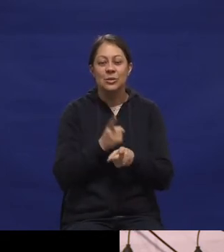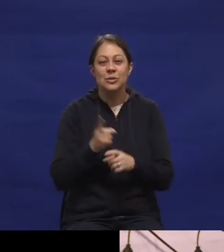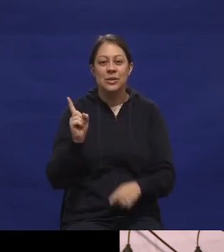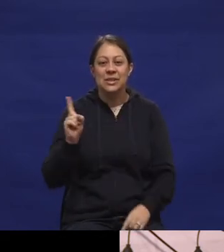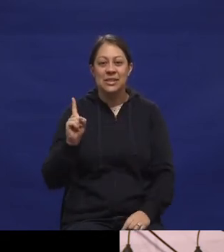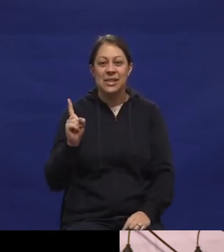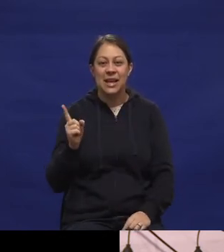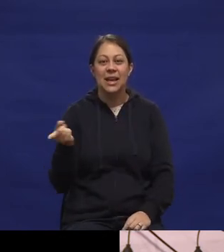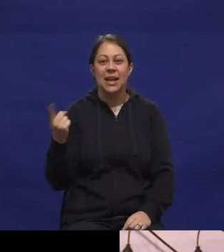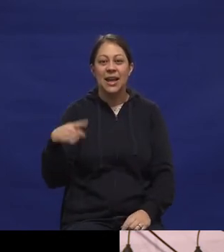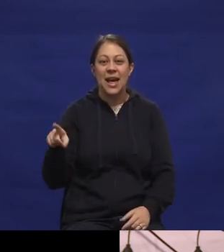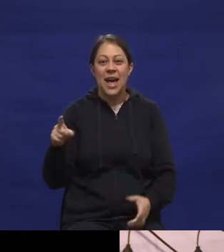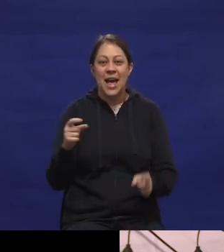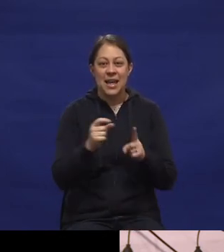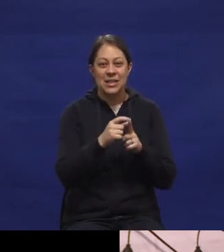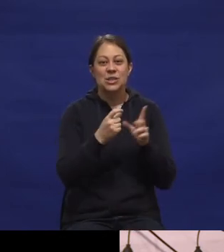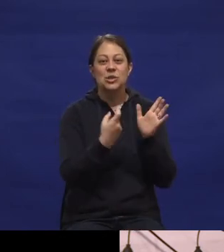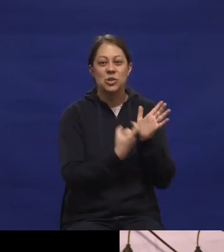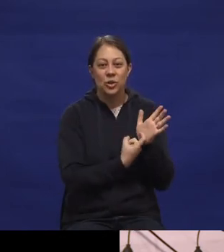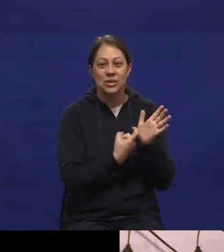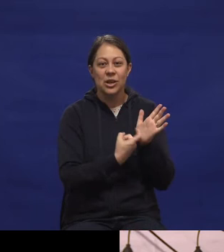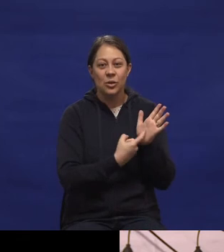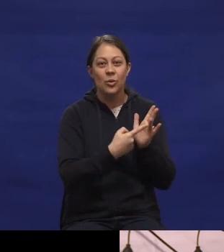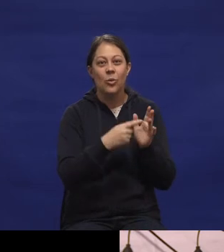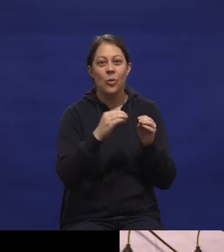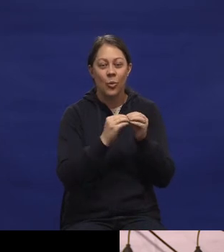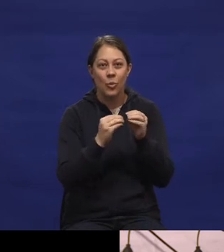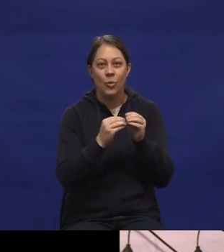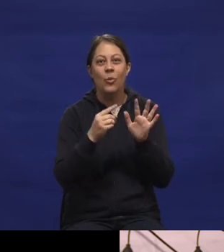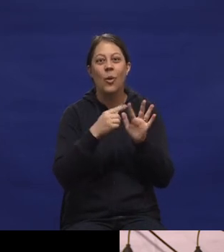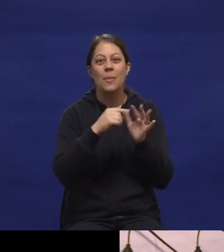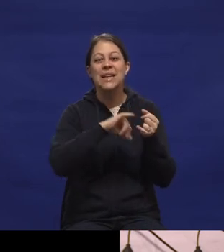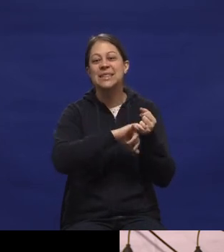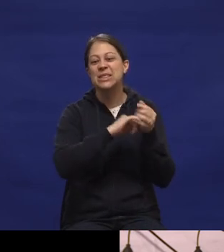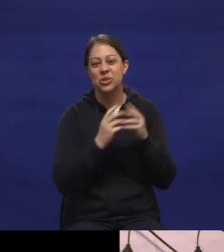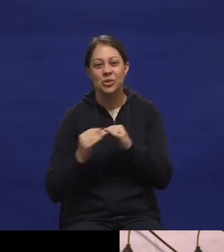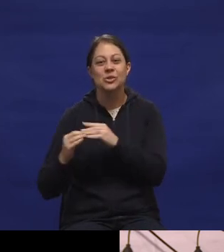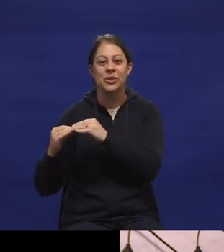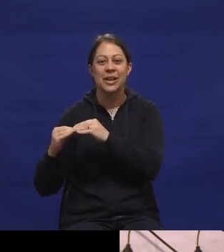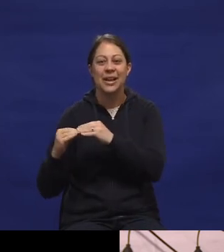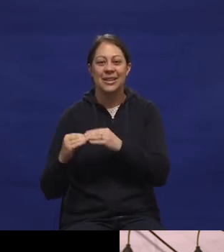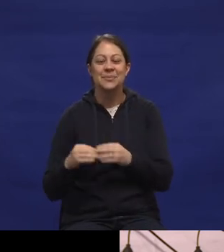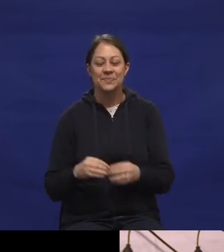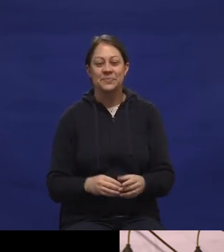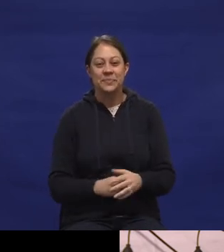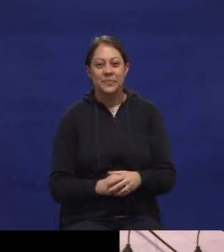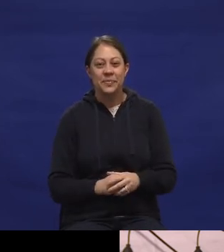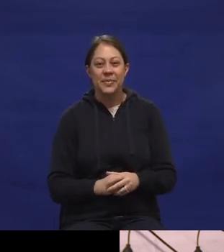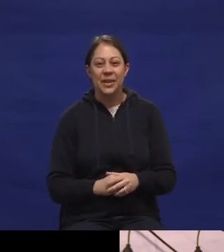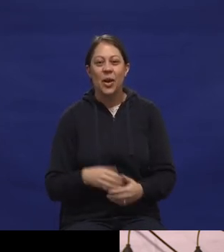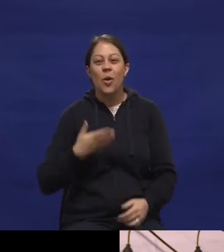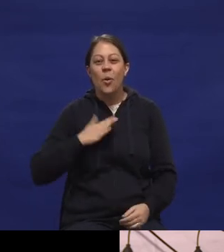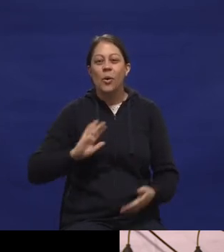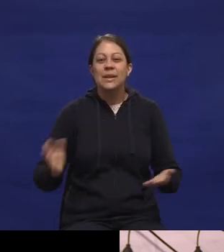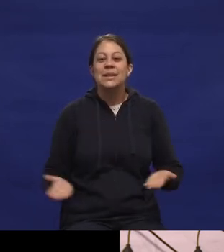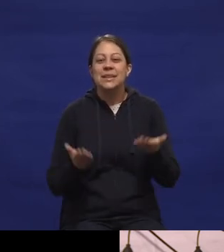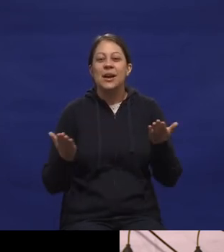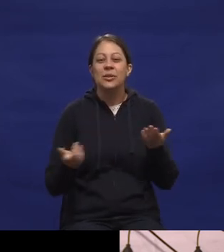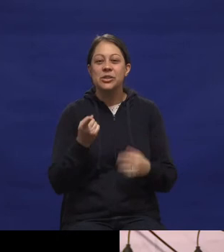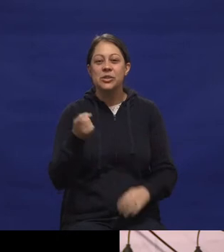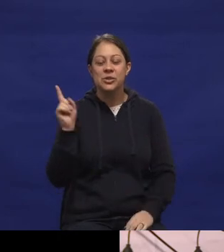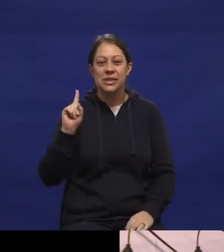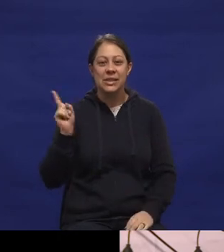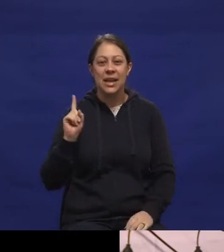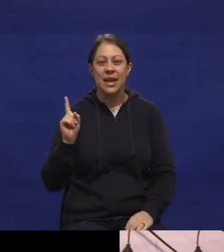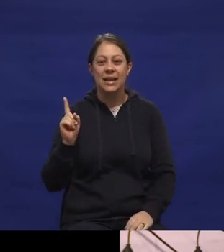today. And I know you'll be blessed. I know you'll be encouraged. I know you'll be lifted up. And so I want to encourage you today. Don't just sit back and